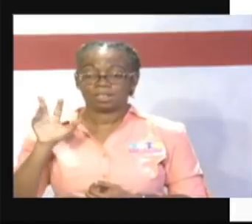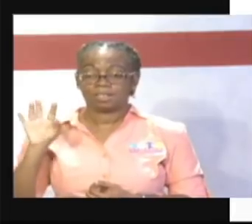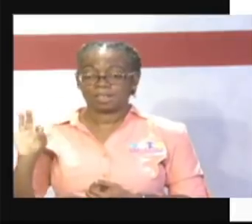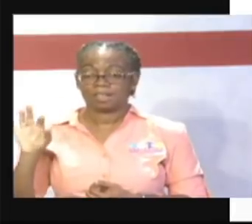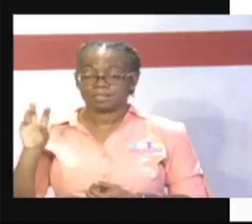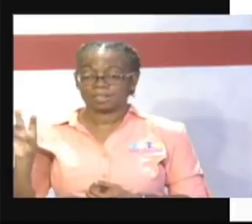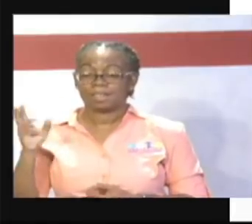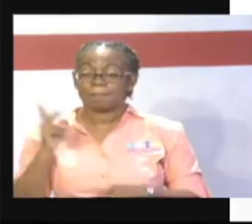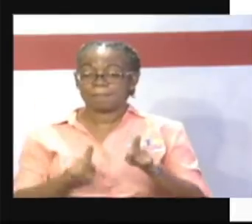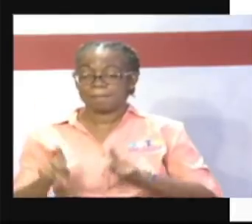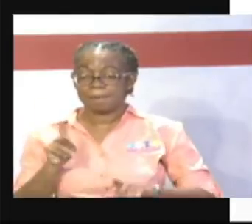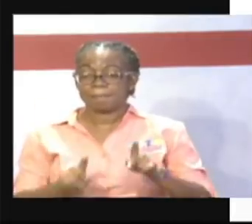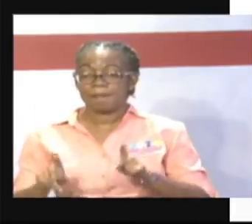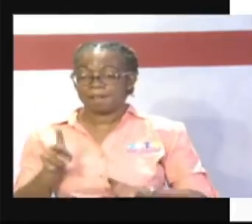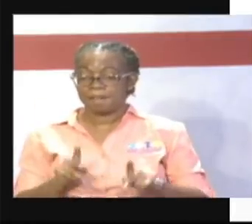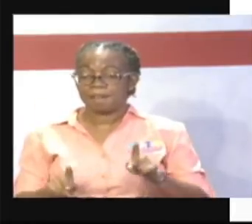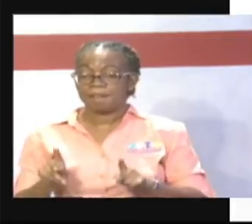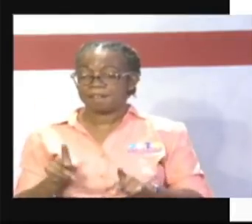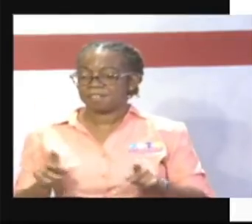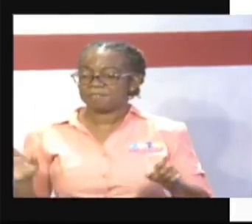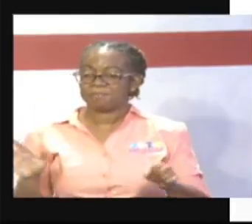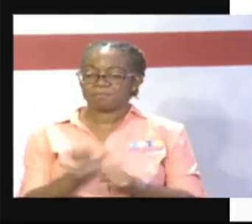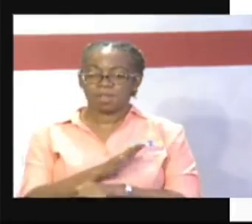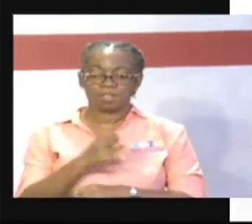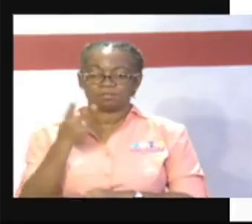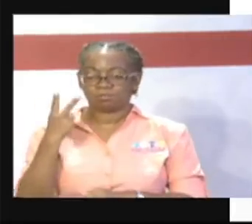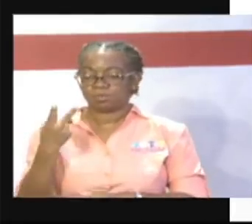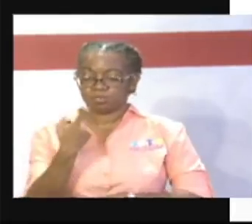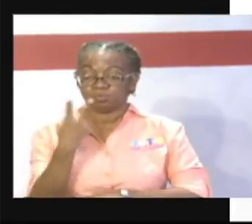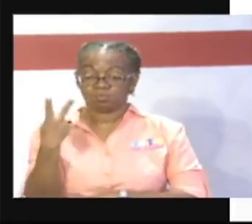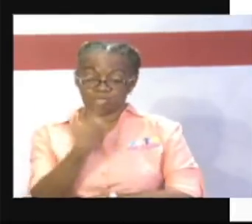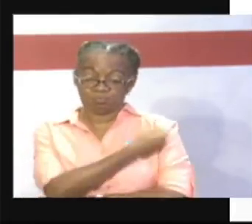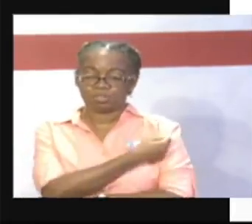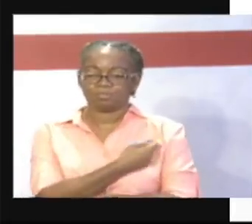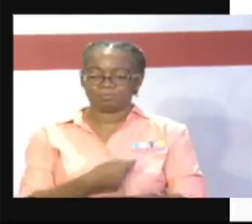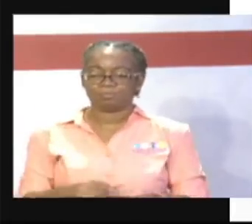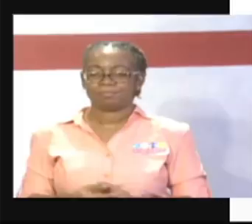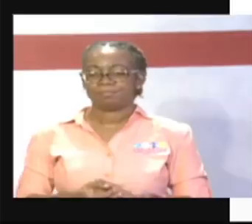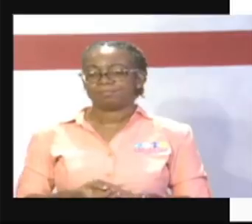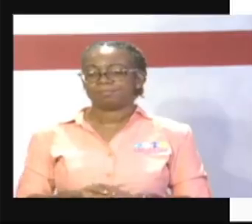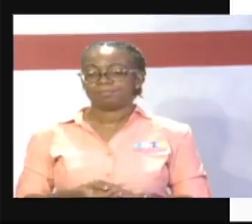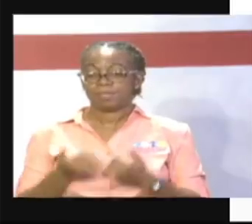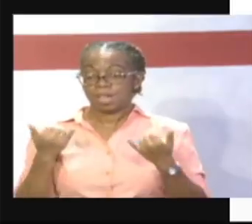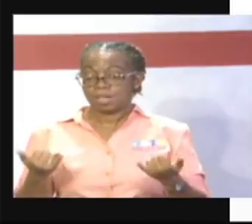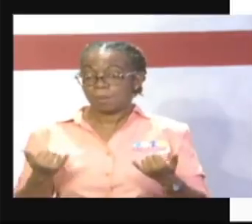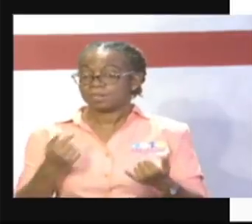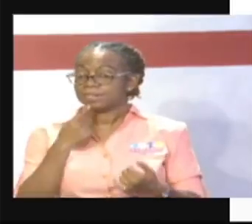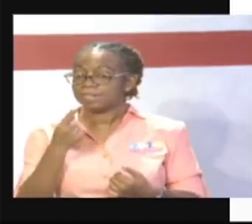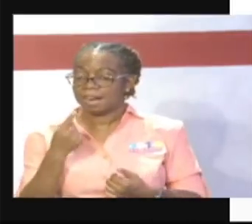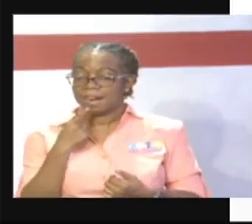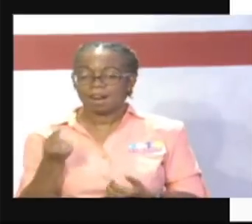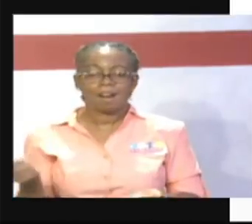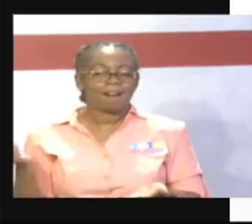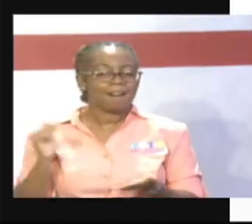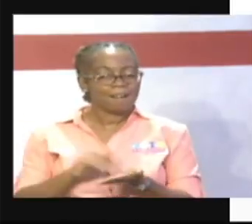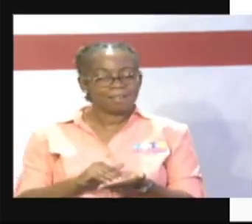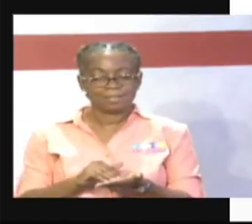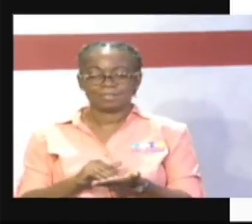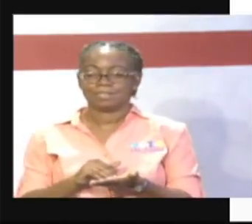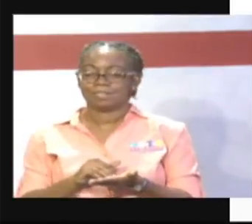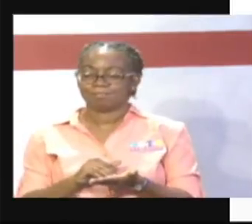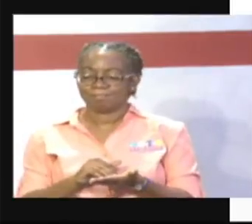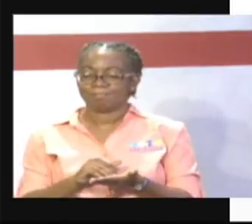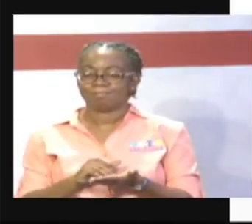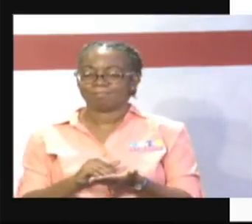605,396 persons with a completed vaccination regimen. I would like to reiterate that a person